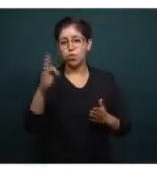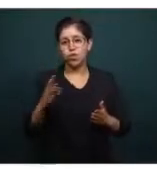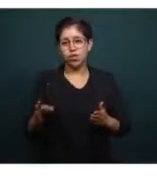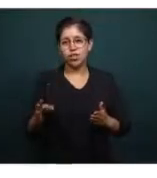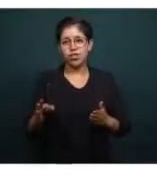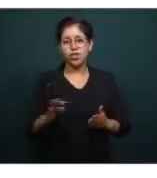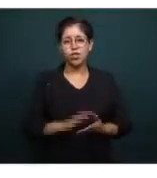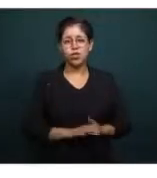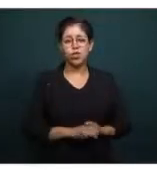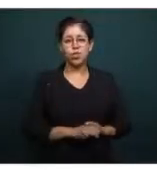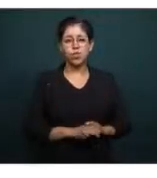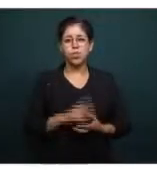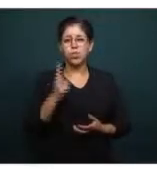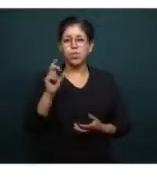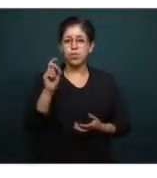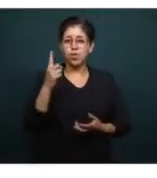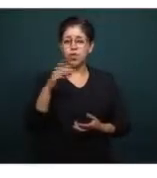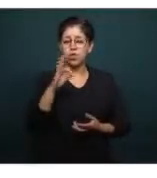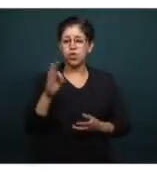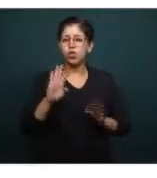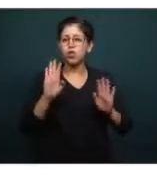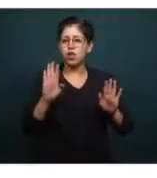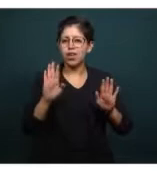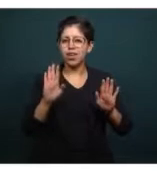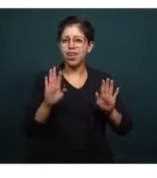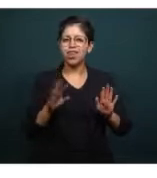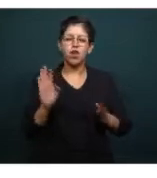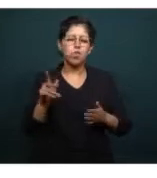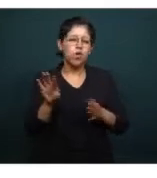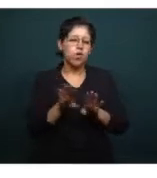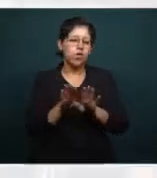have 31%, the total of